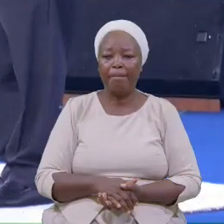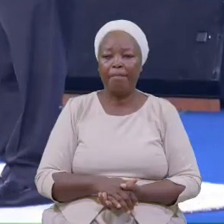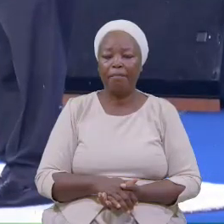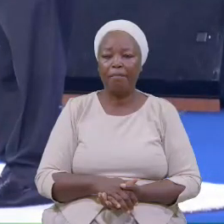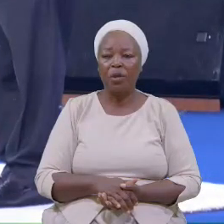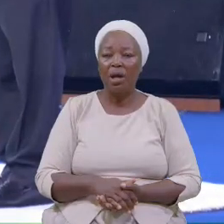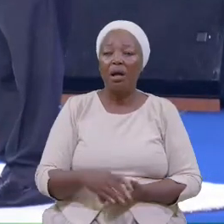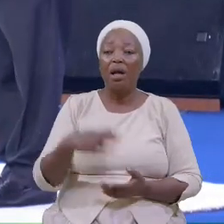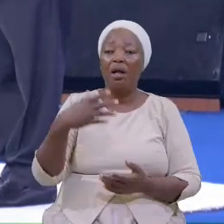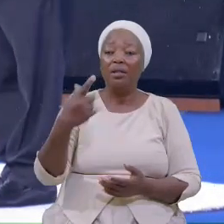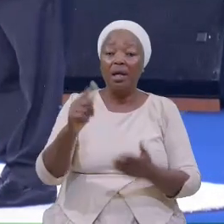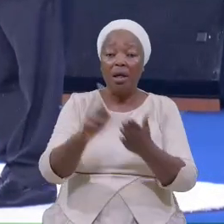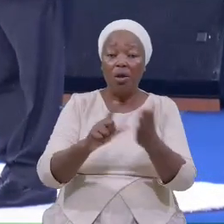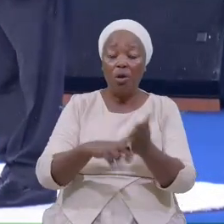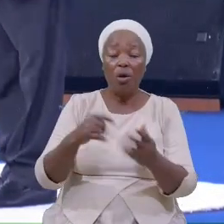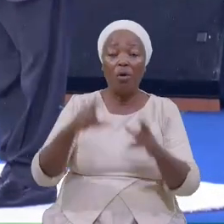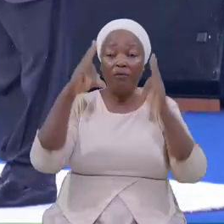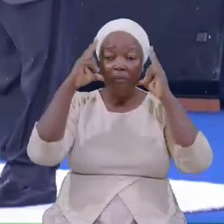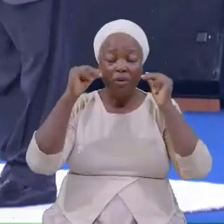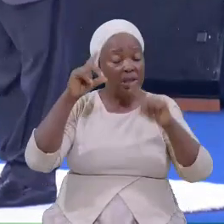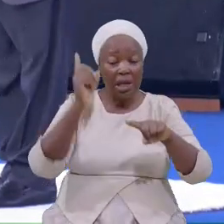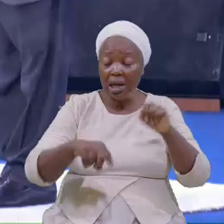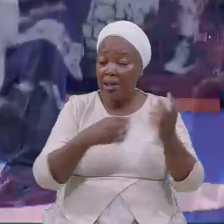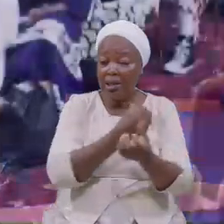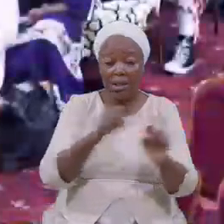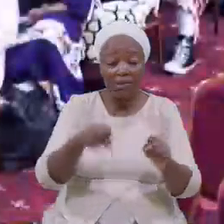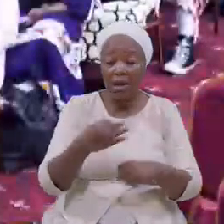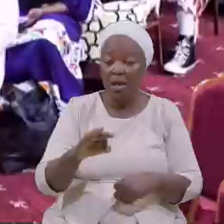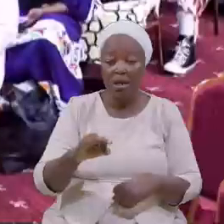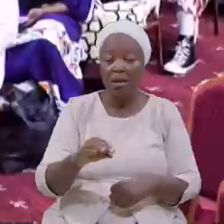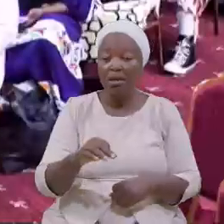The law of Moses could not save any of us,